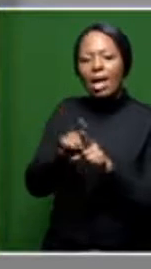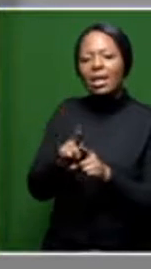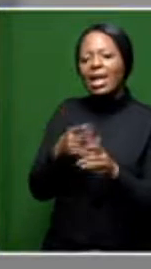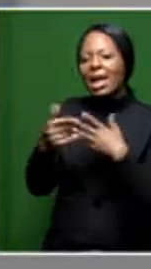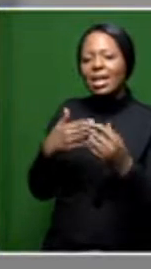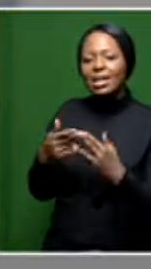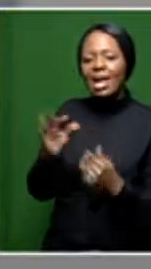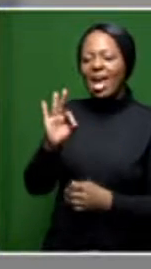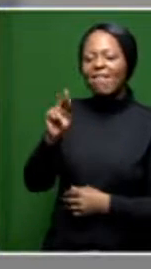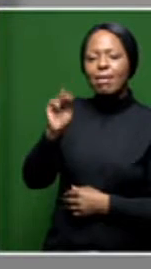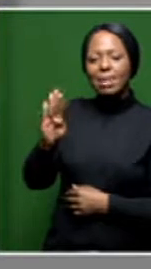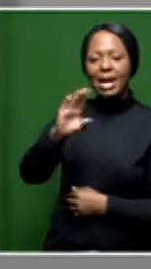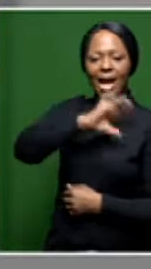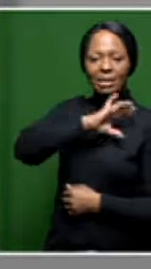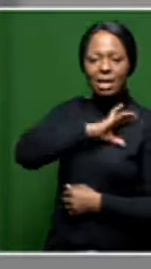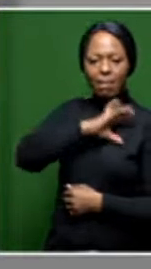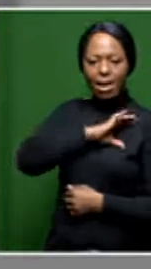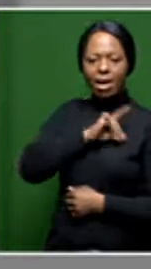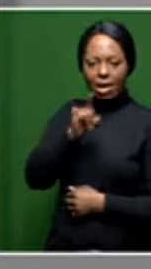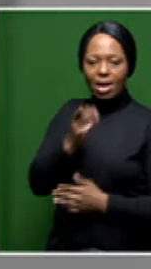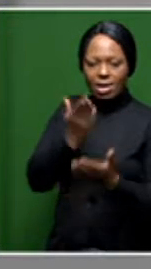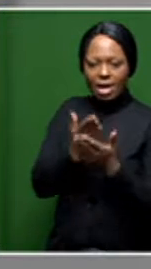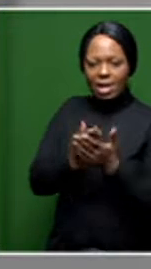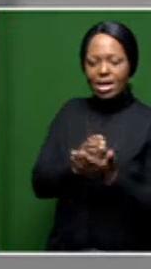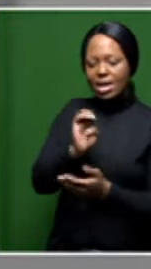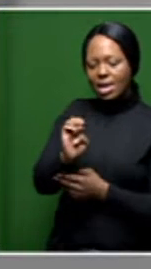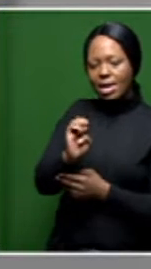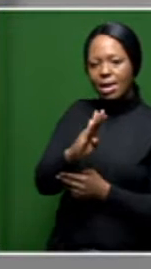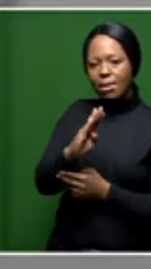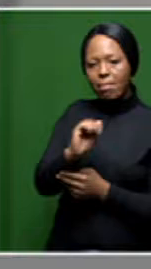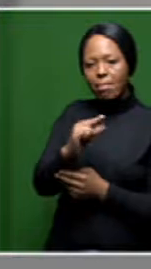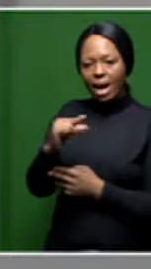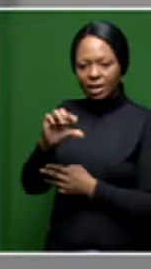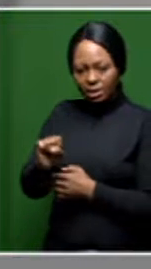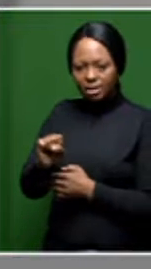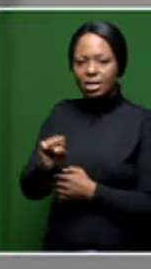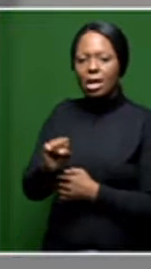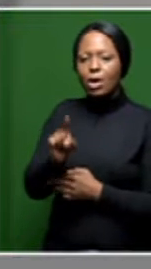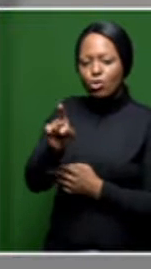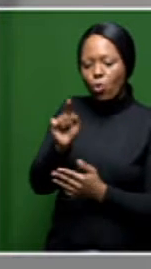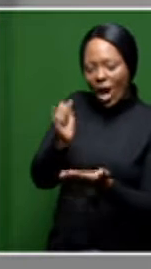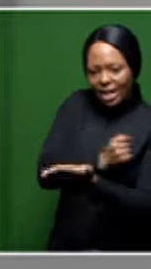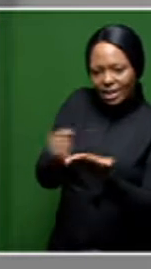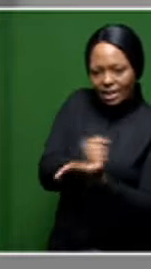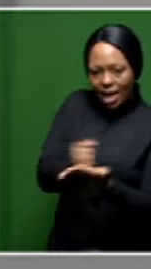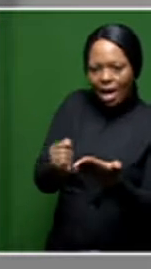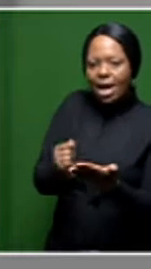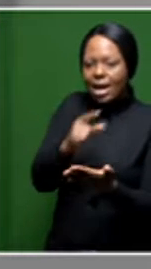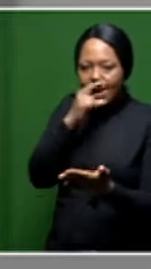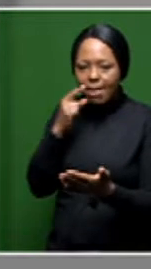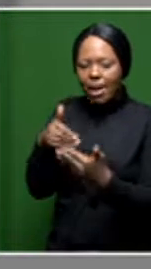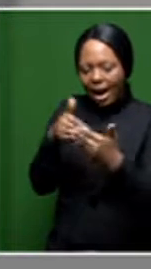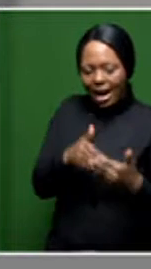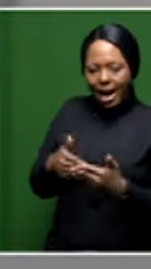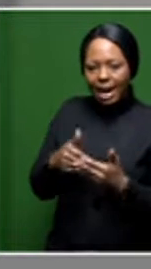can go now into eBucks, the eBucks tab, go in and register on GuardMe. You get 3 months free. From there, there's a